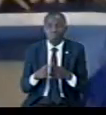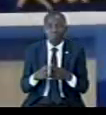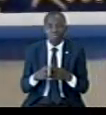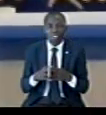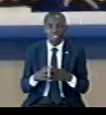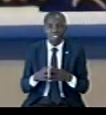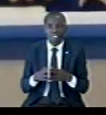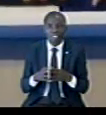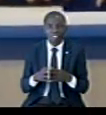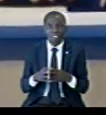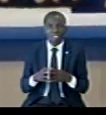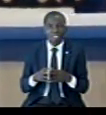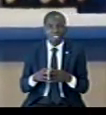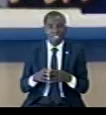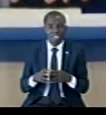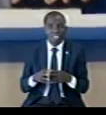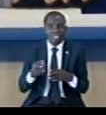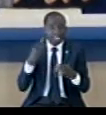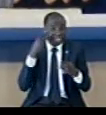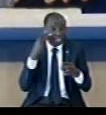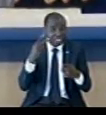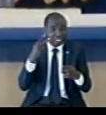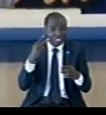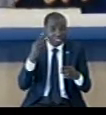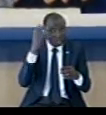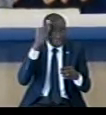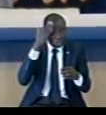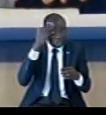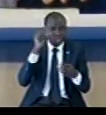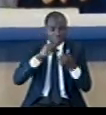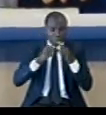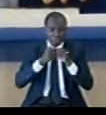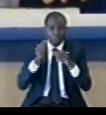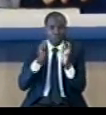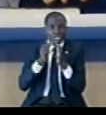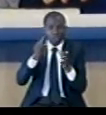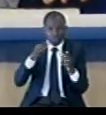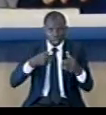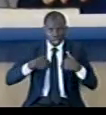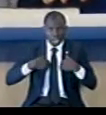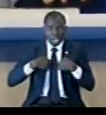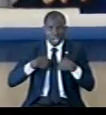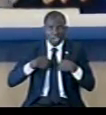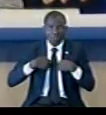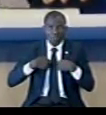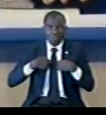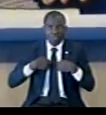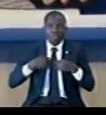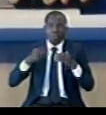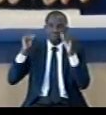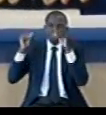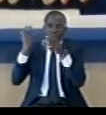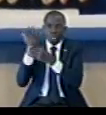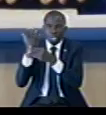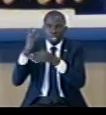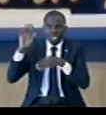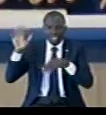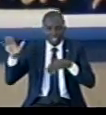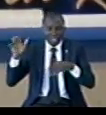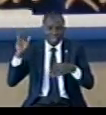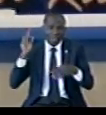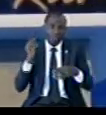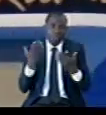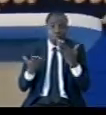Identify the problem you have and lay your hand there and raise up the other hand, and then we